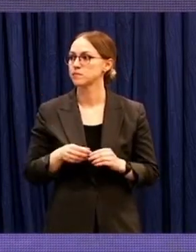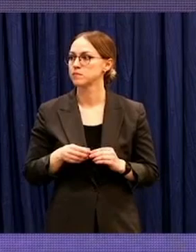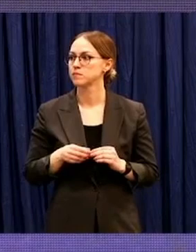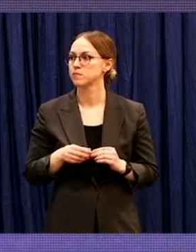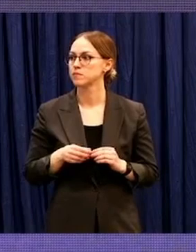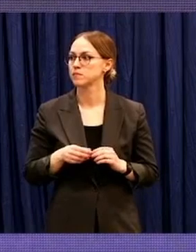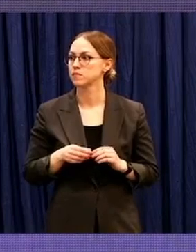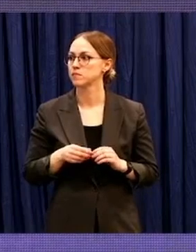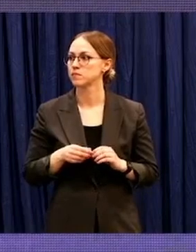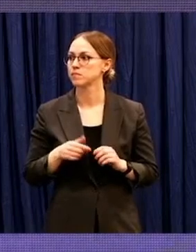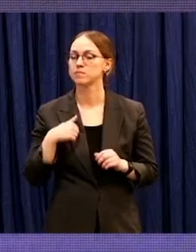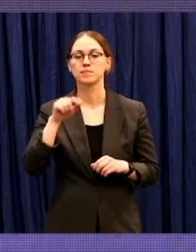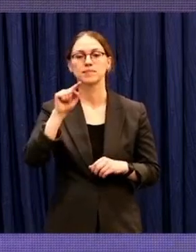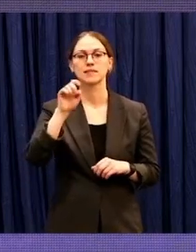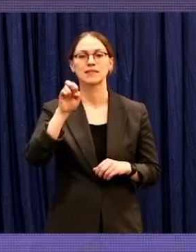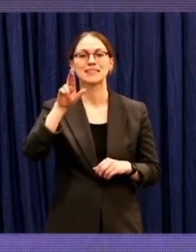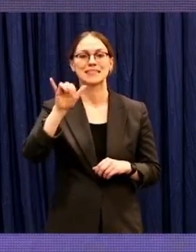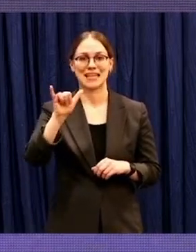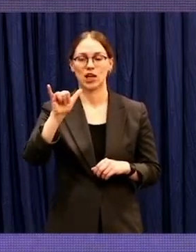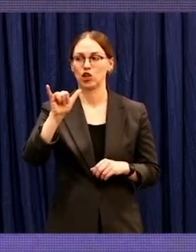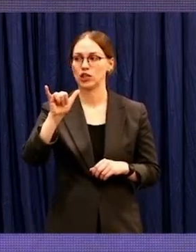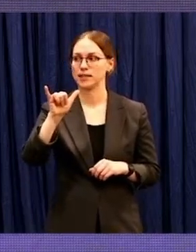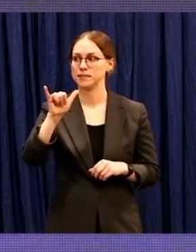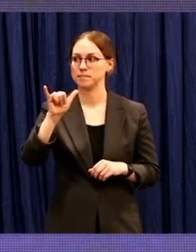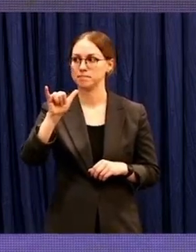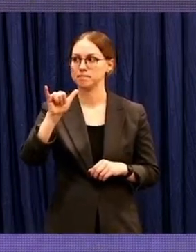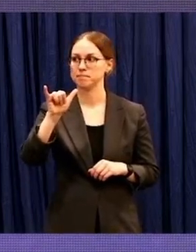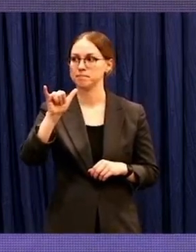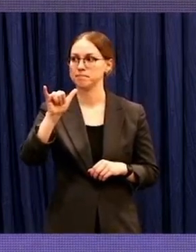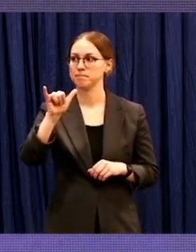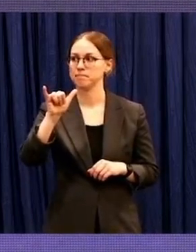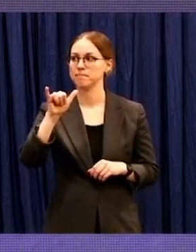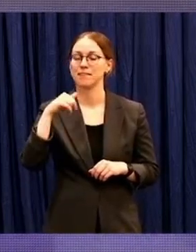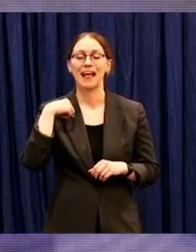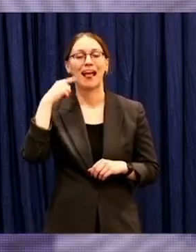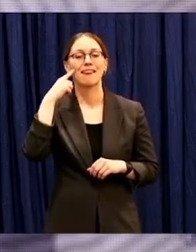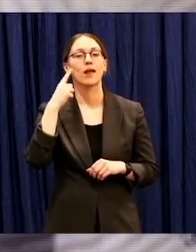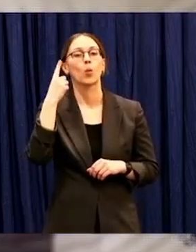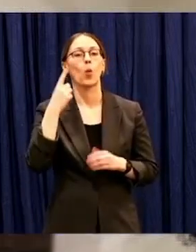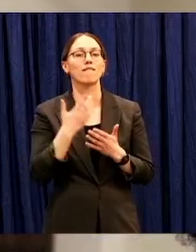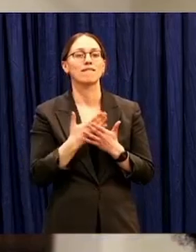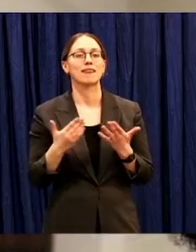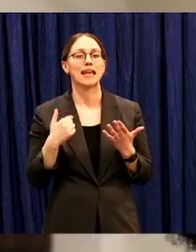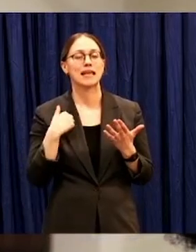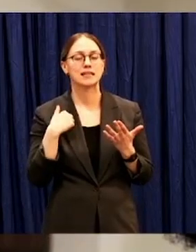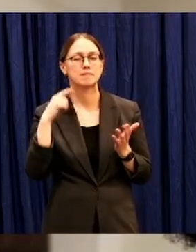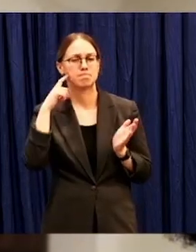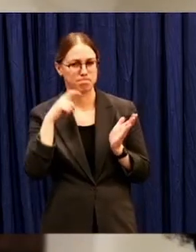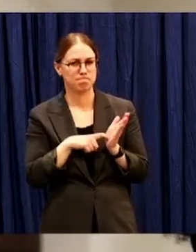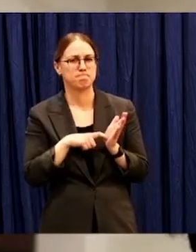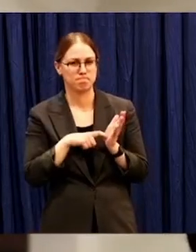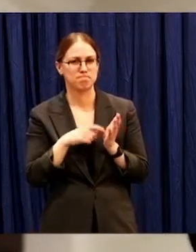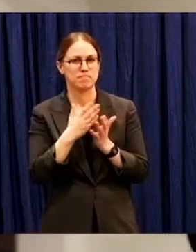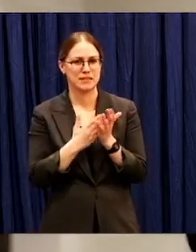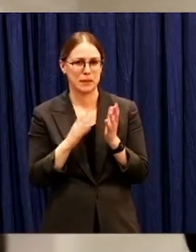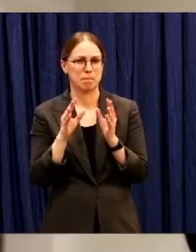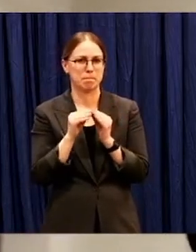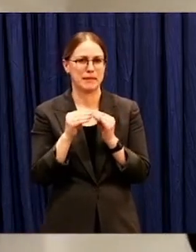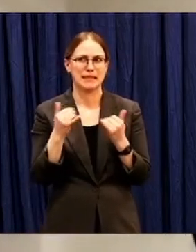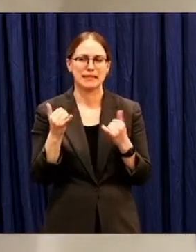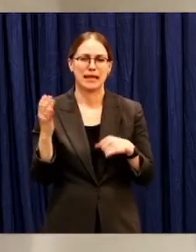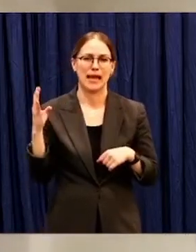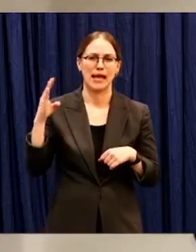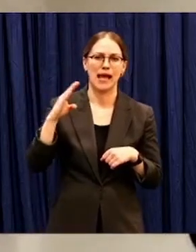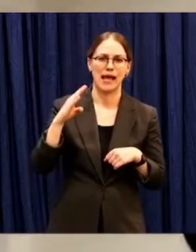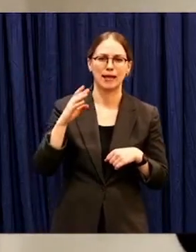Okay. My name is Terry. And I think one of the things that I'm hearing in a couple of groups and I have concerns with as well goes